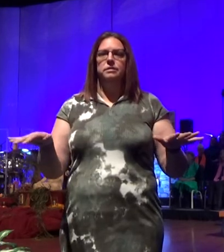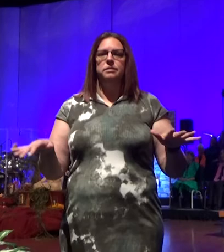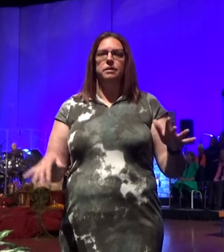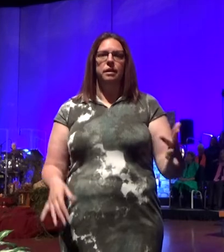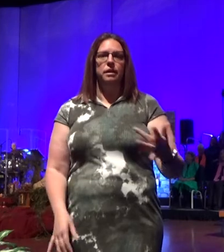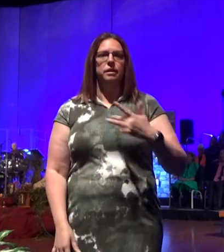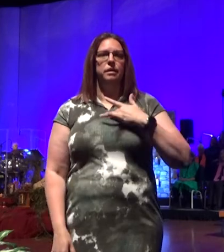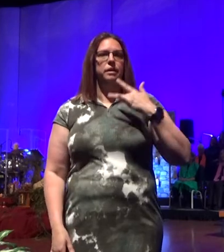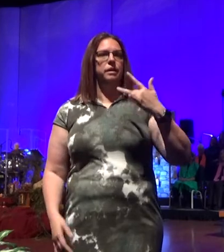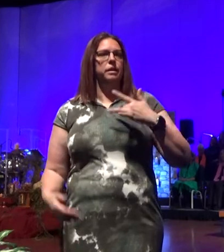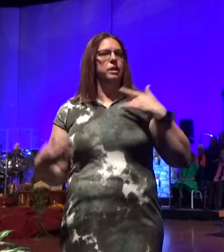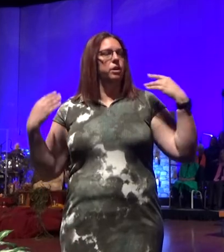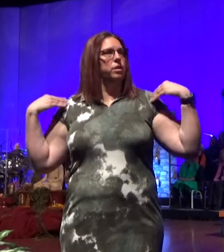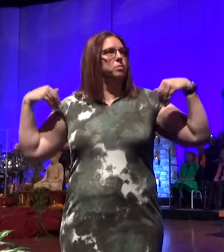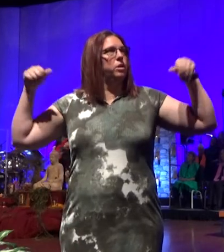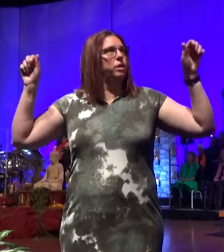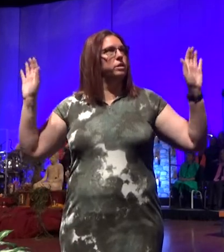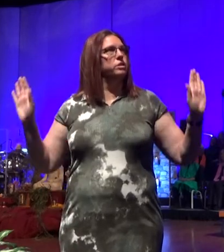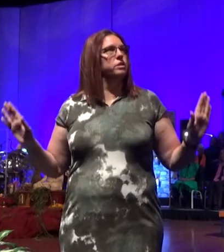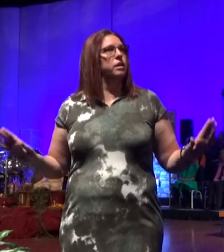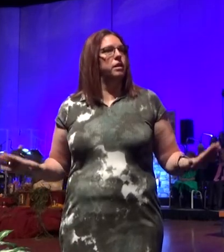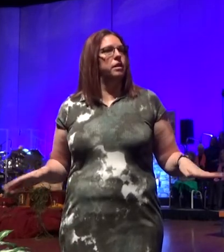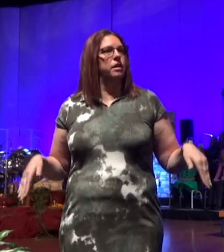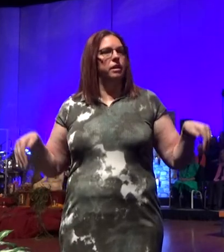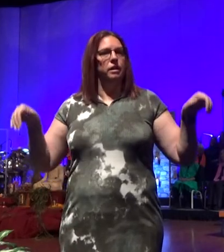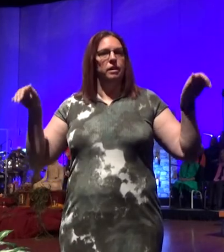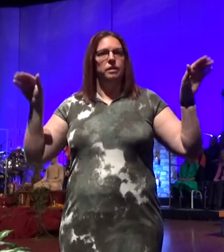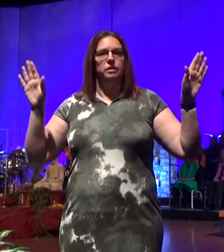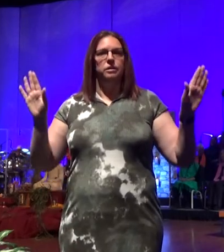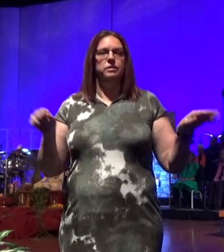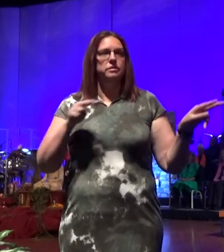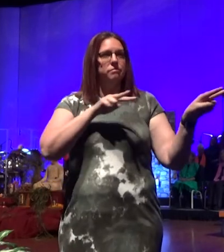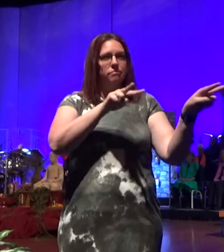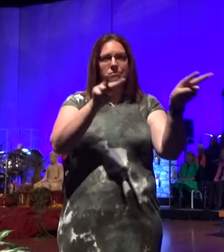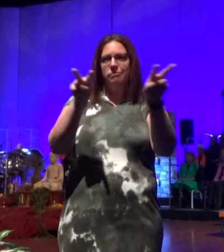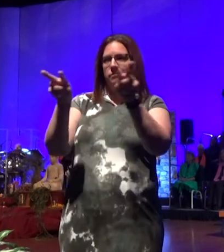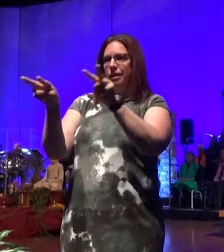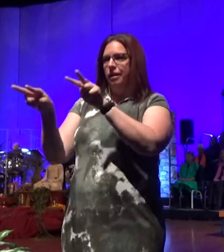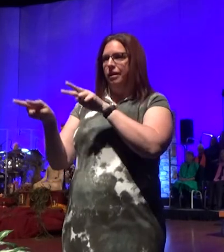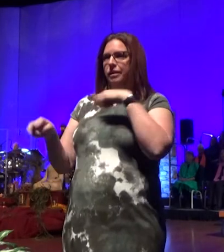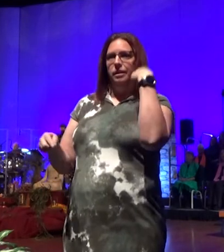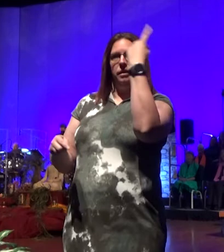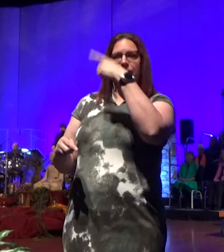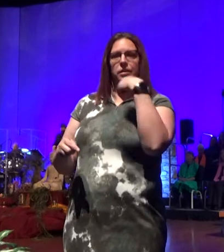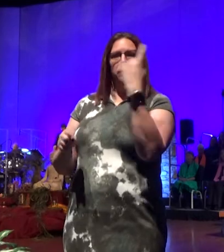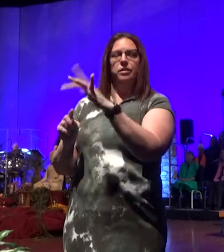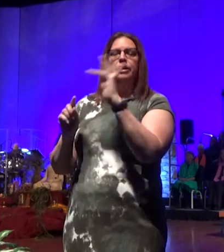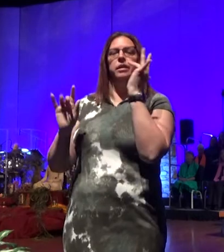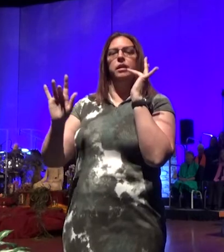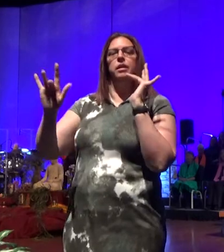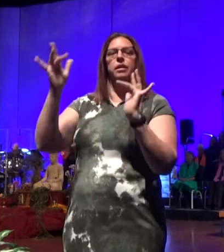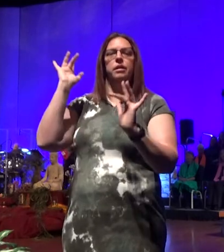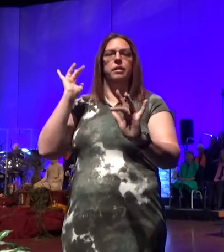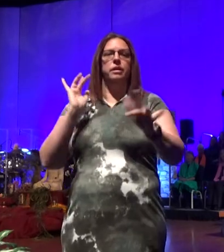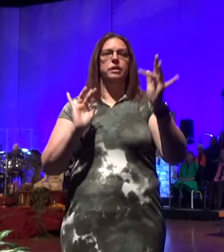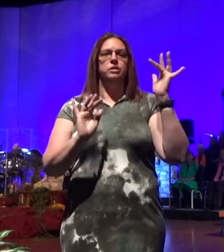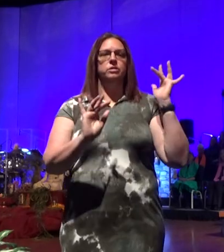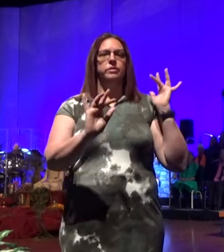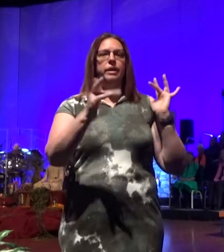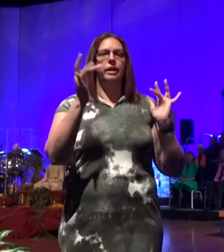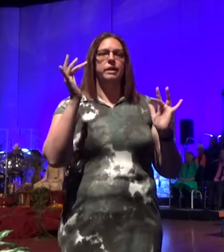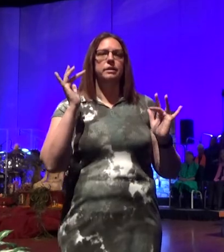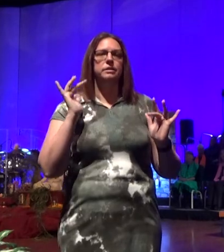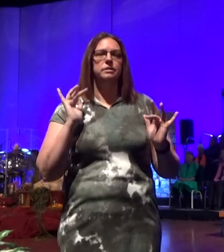I can hear the brush of angel wings. I see glory on each